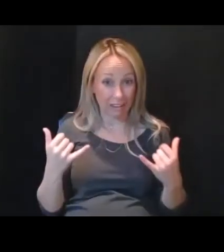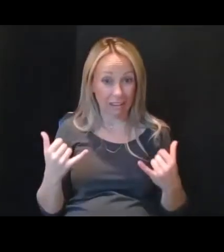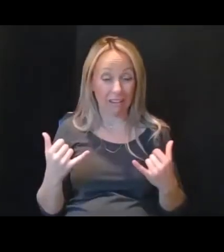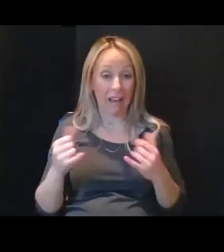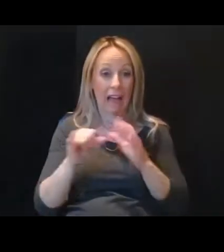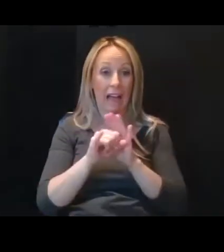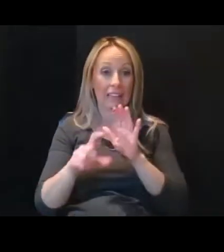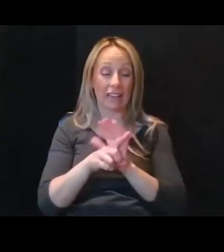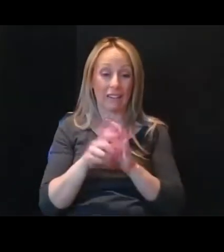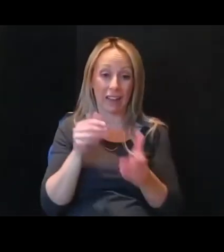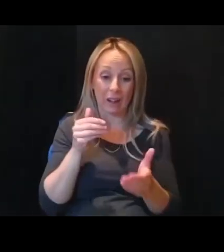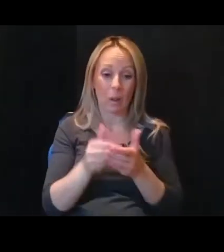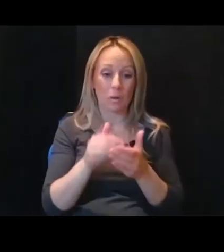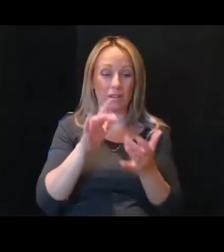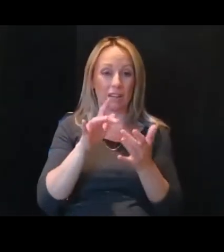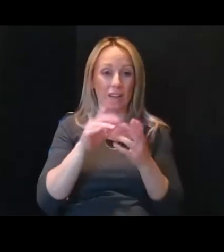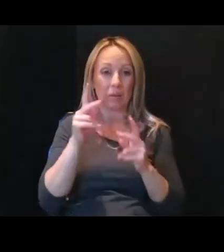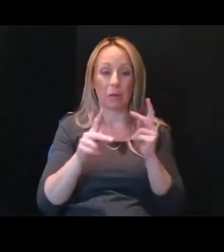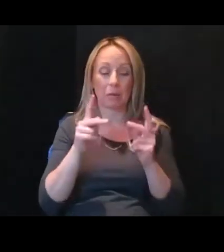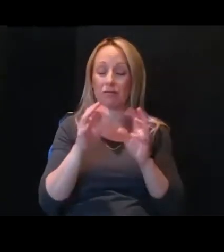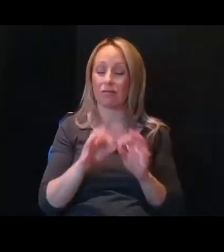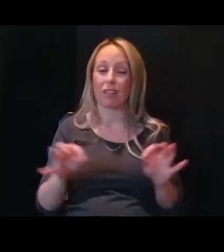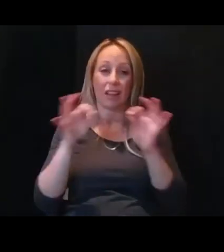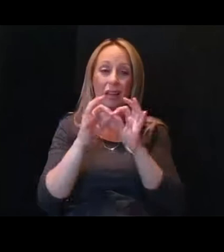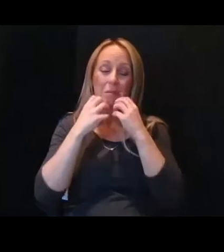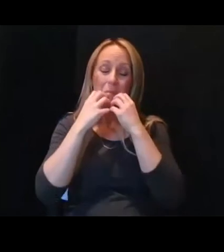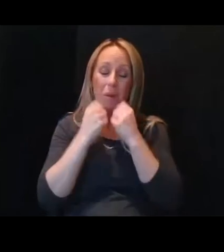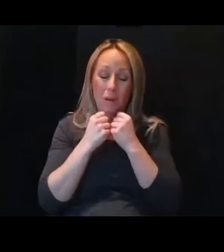identifying close contacts is vital to helping us stop the spread.